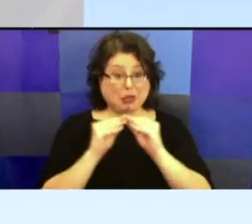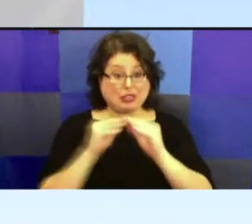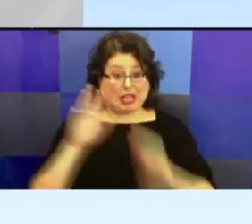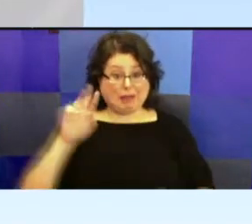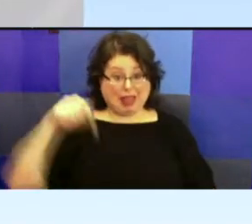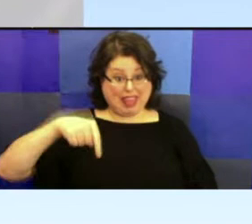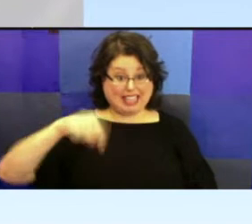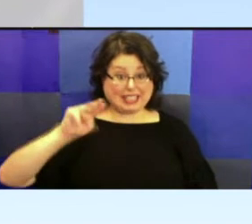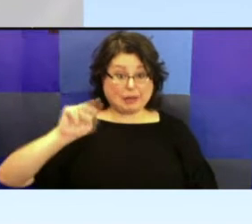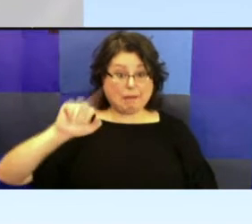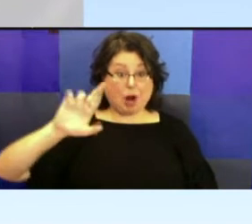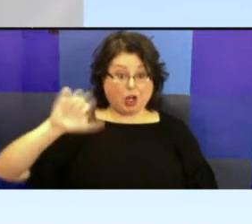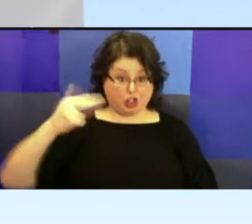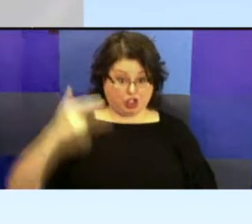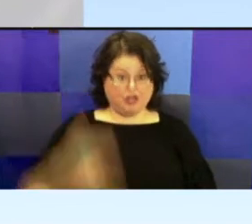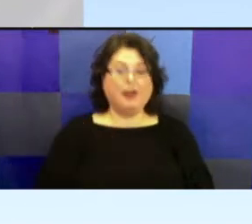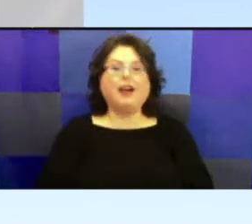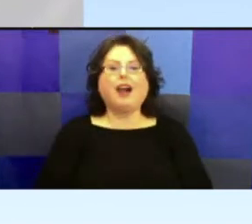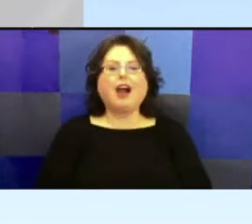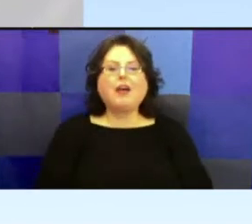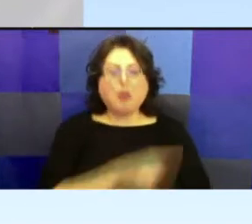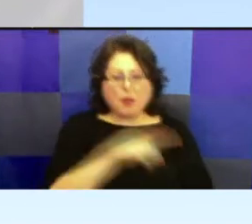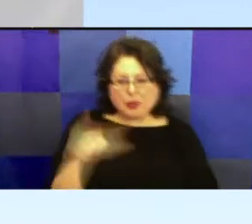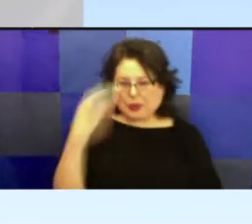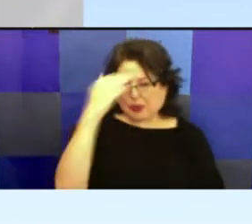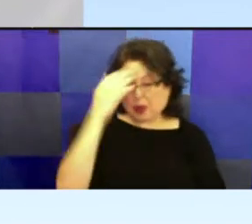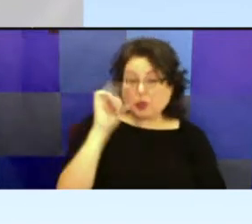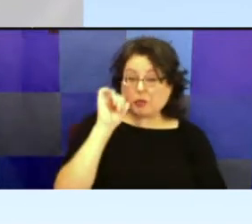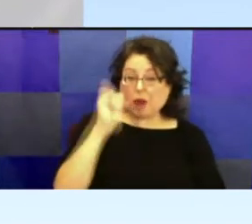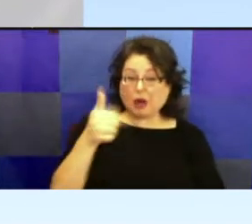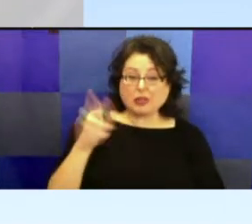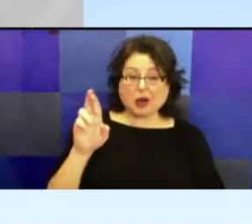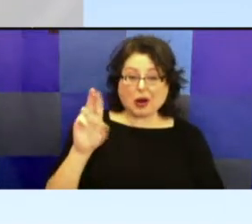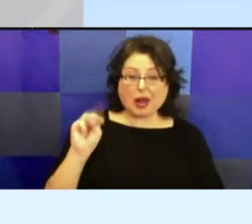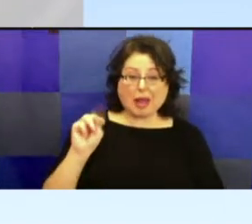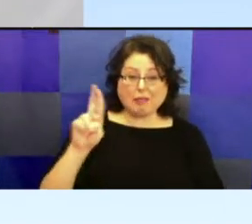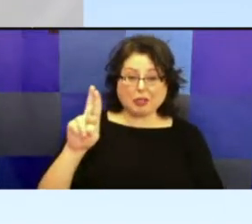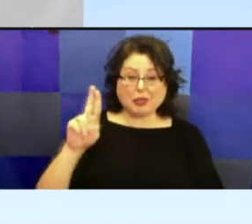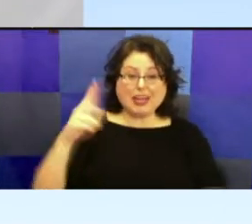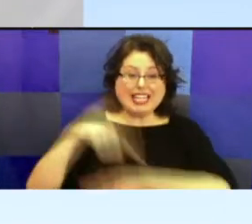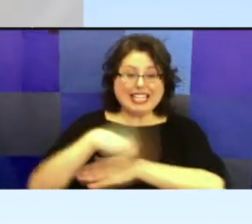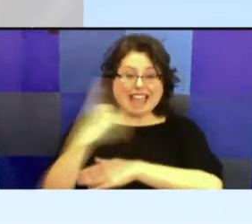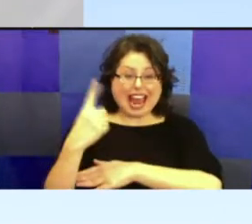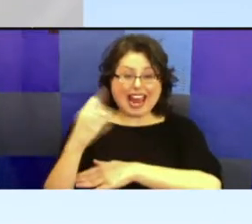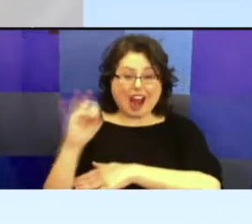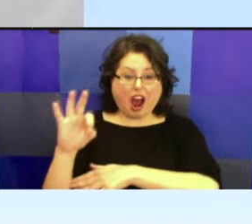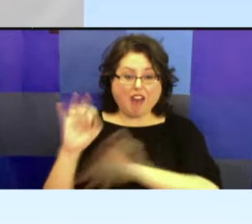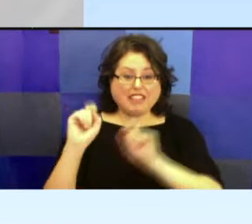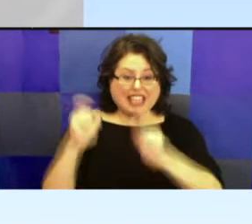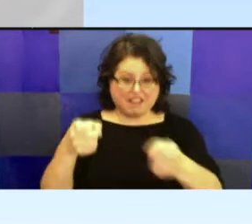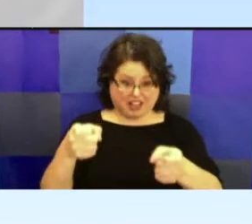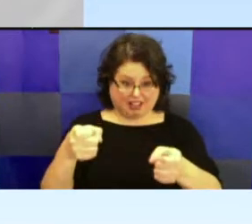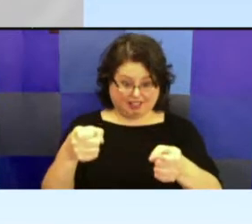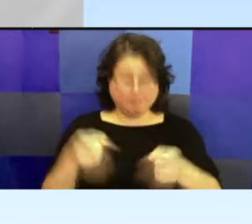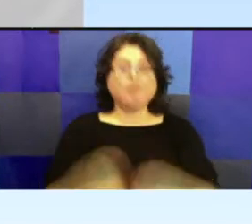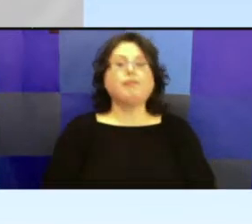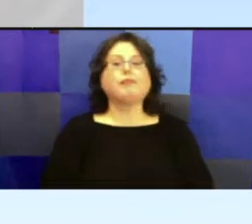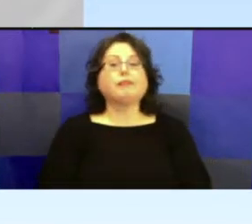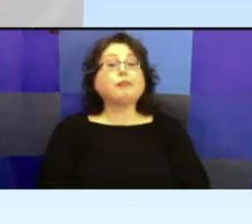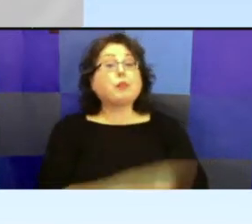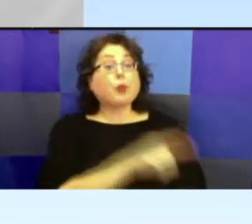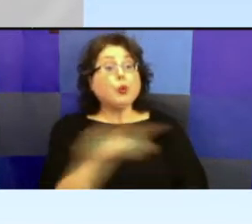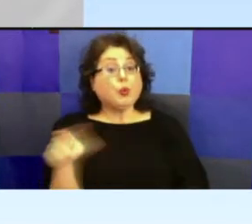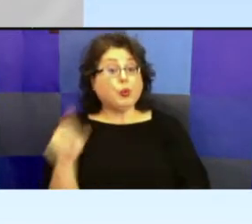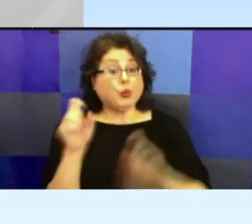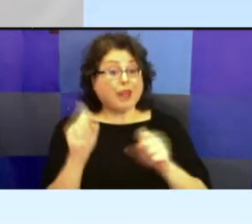And some of you may know, but tomorrow is Robert Morris University's Day of Giving. And so you can